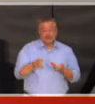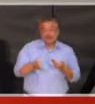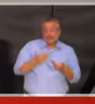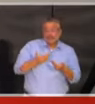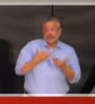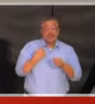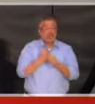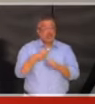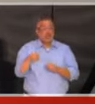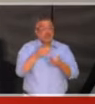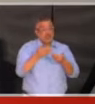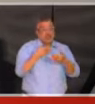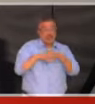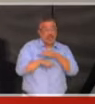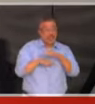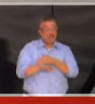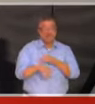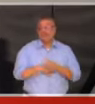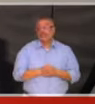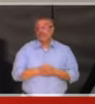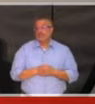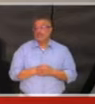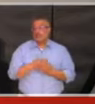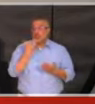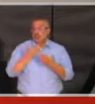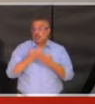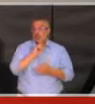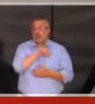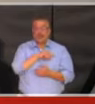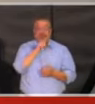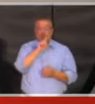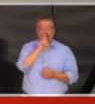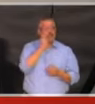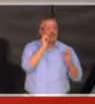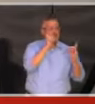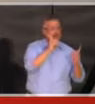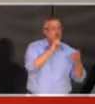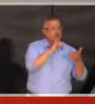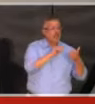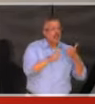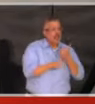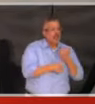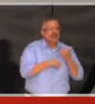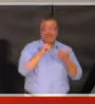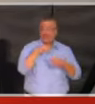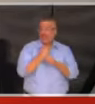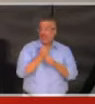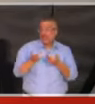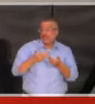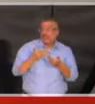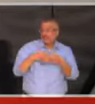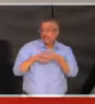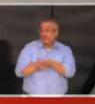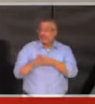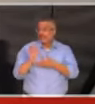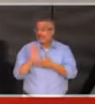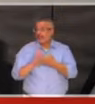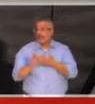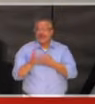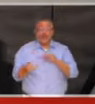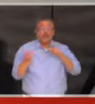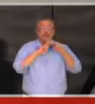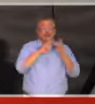making sure you have easier access to quality, not just education, but student aid that makes that education possible, increasing that student